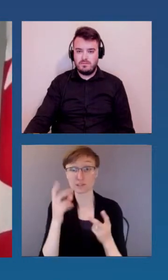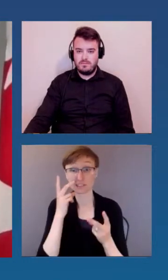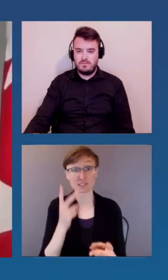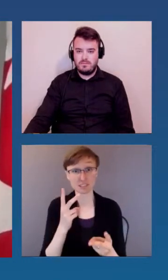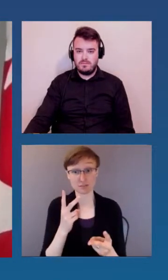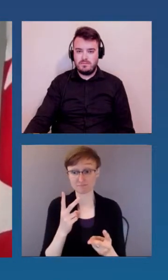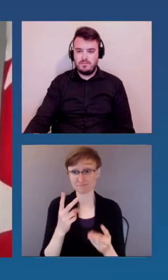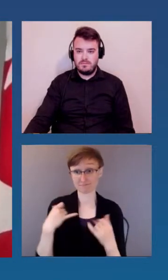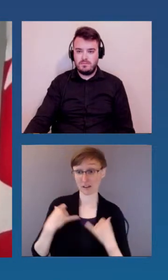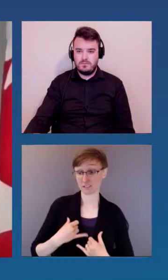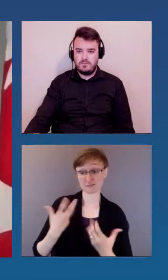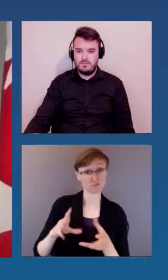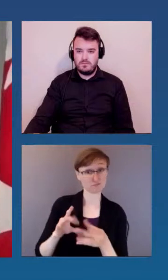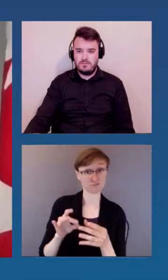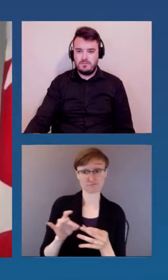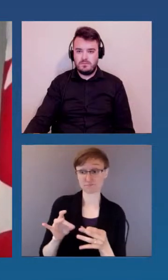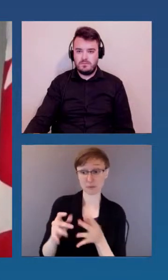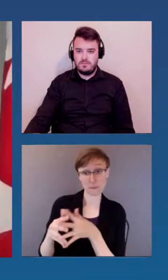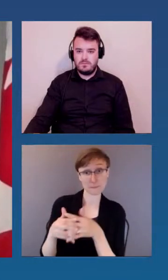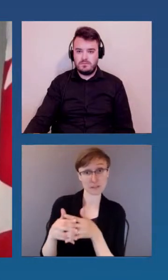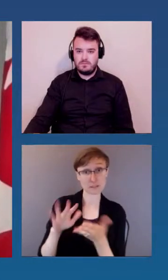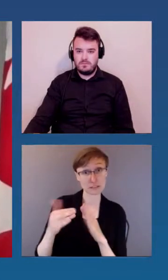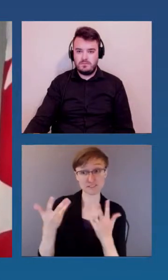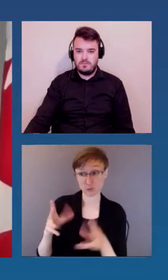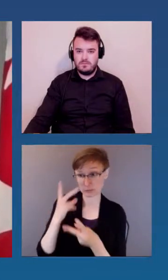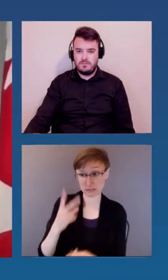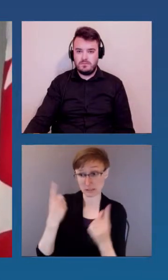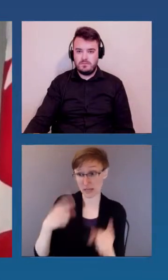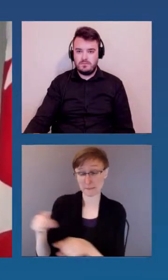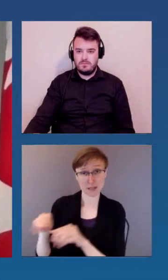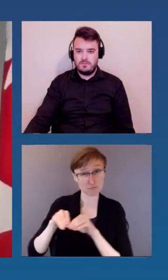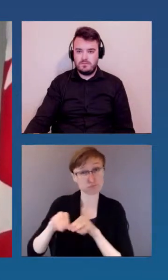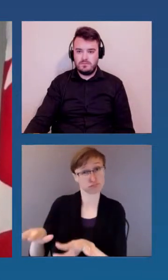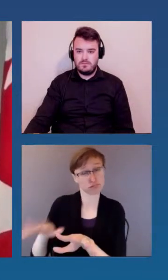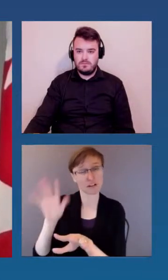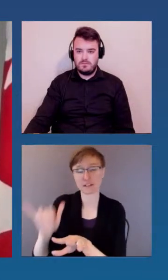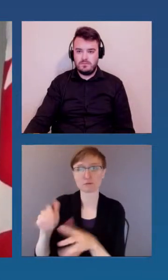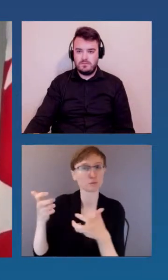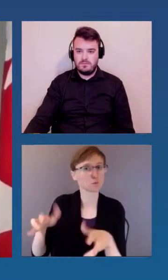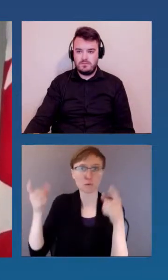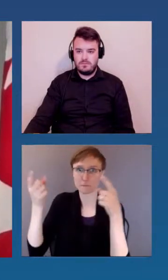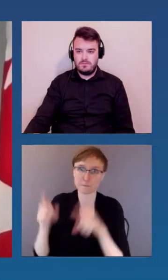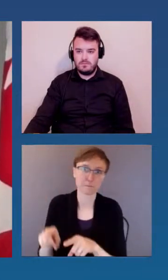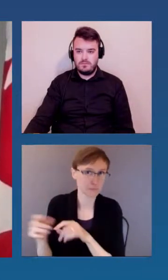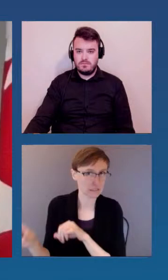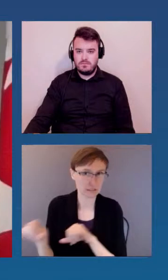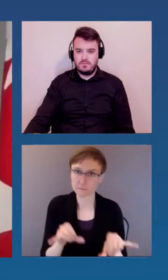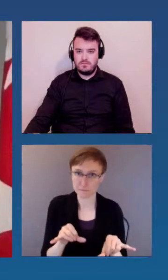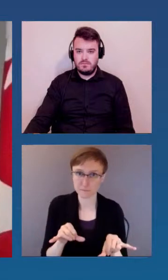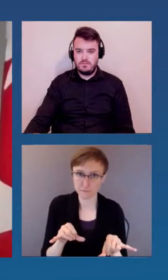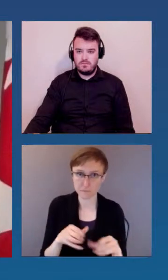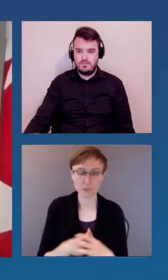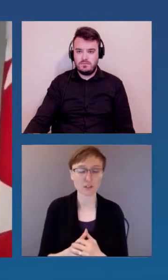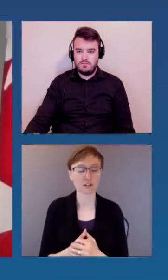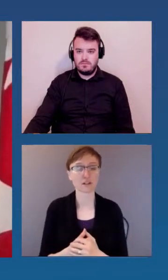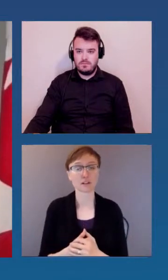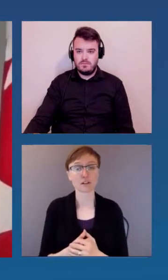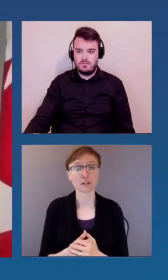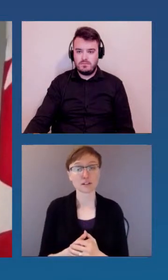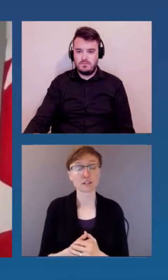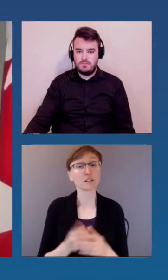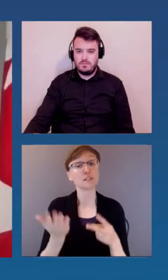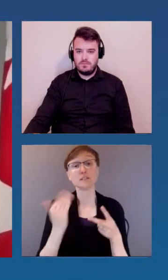Well, perhaps I can start, and if the chief wants to add, it's a collaborative effort we're doing with Ottawa Police, Ottawa Bylaw.